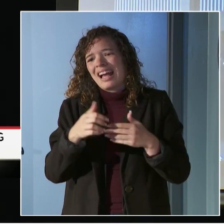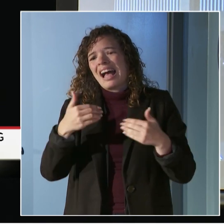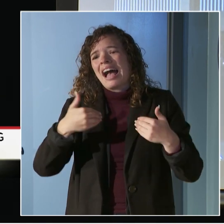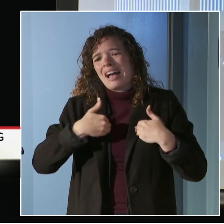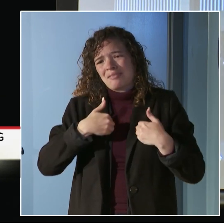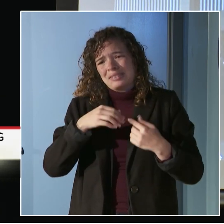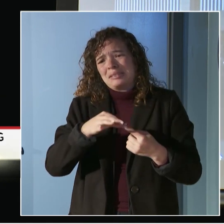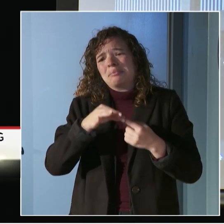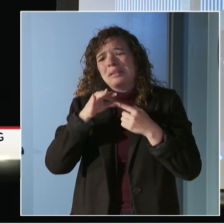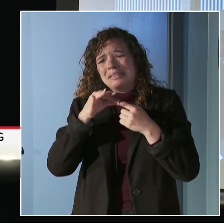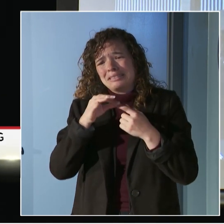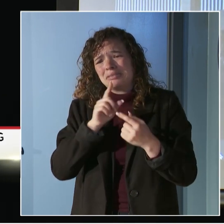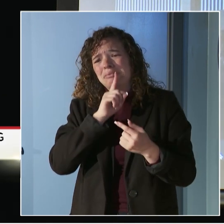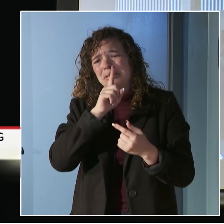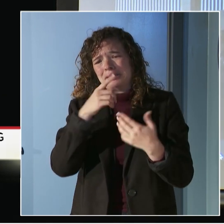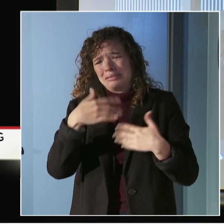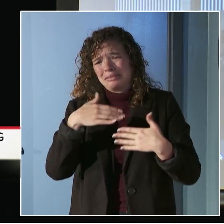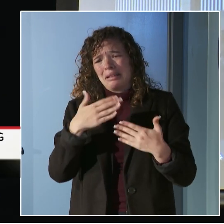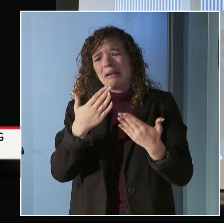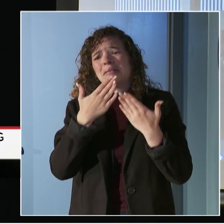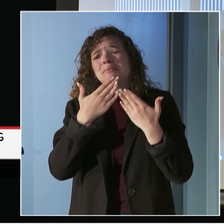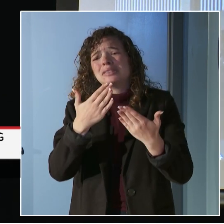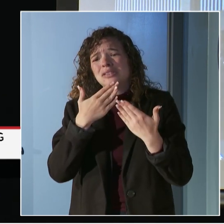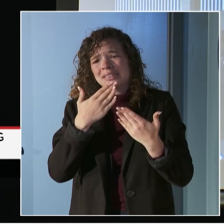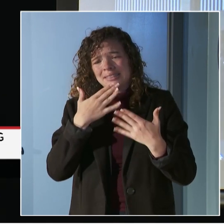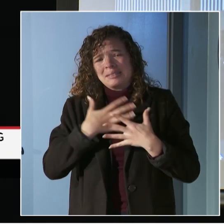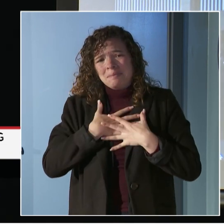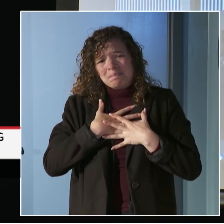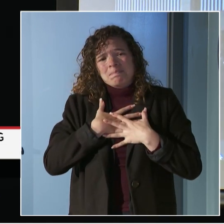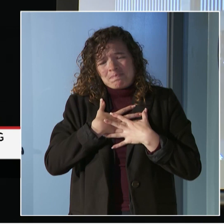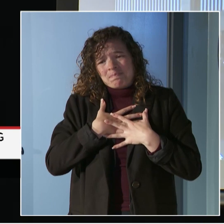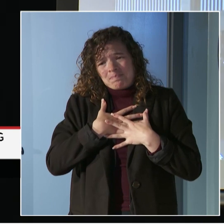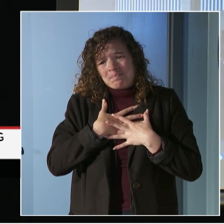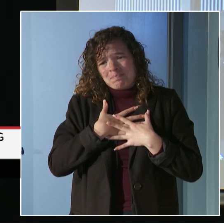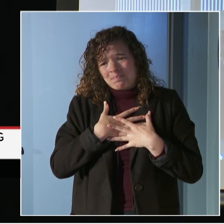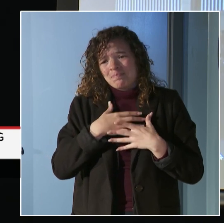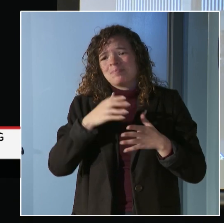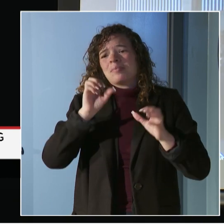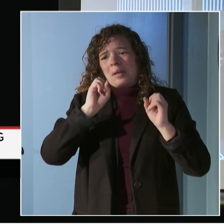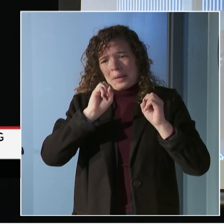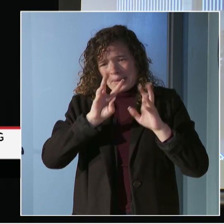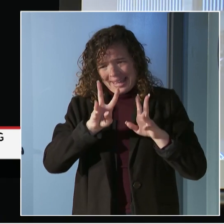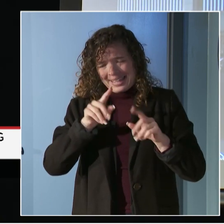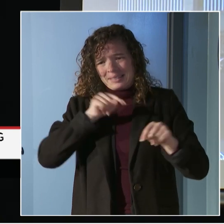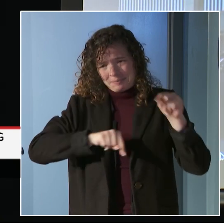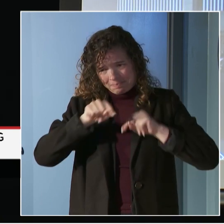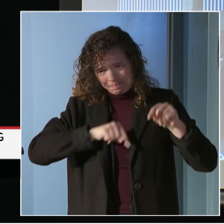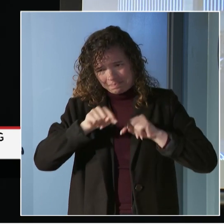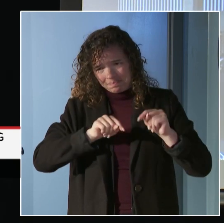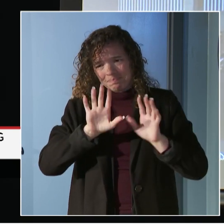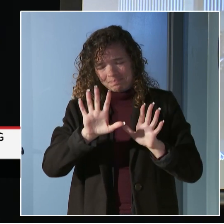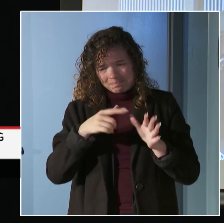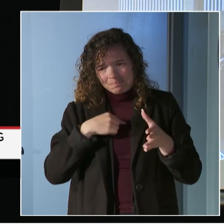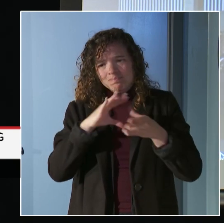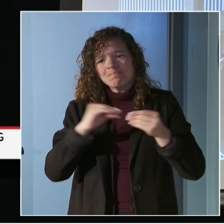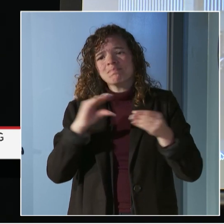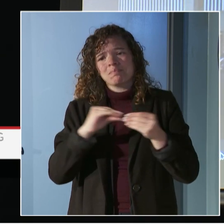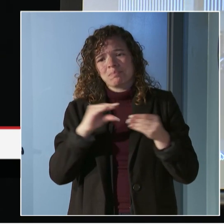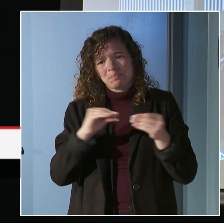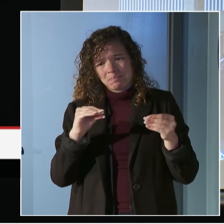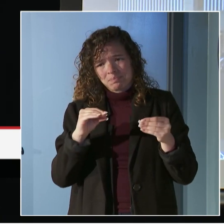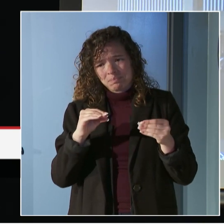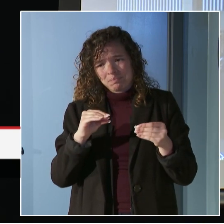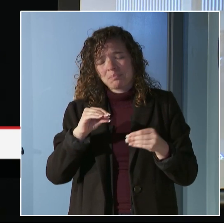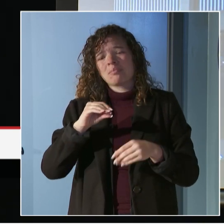So I'm grateful for that. All right. We'll go back to the beginning story. Ralph knew something those many